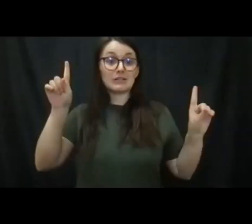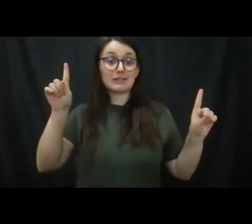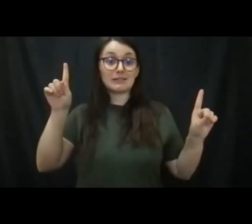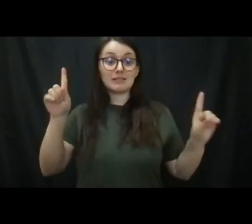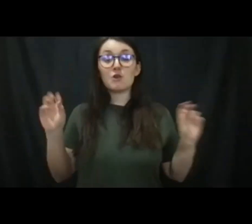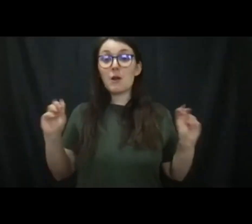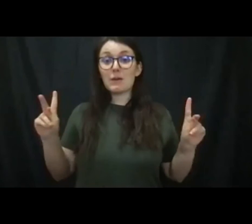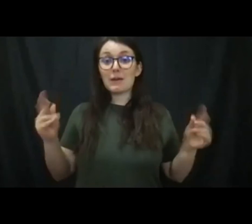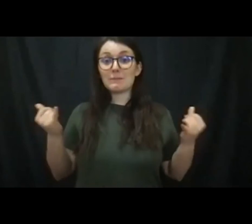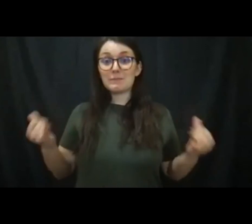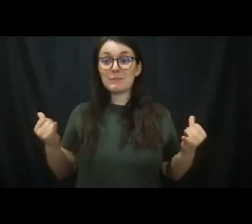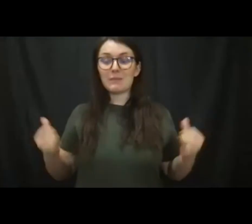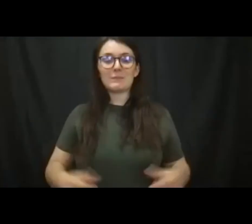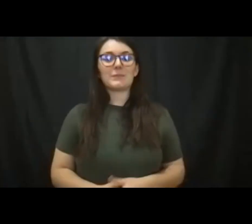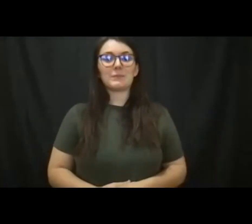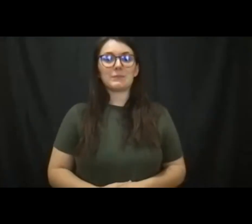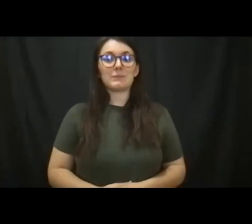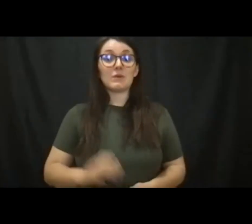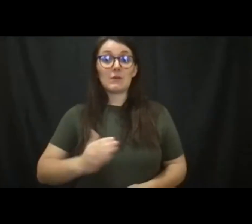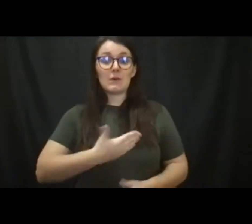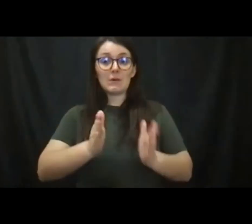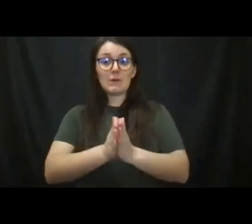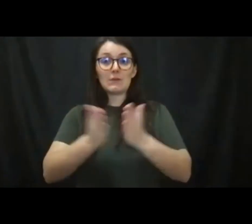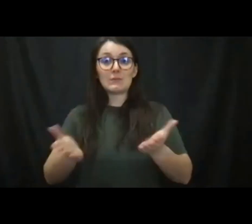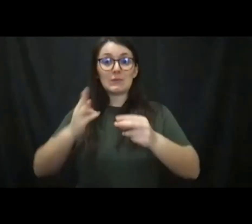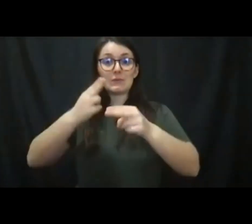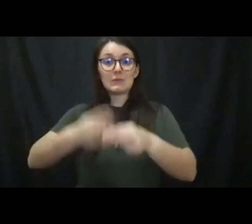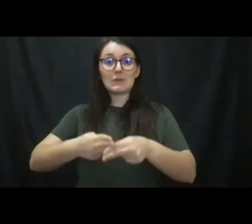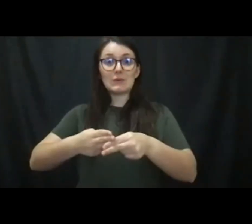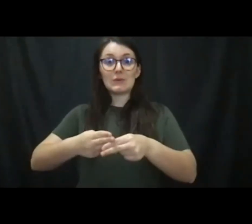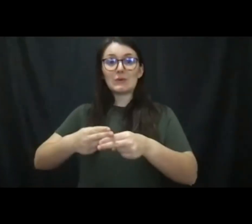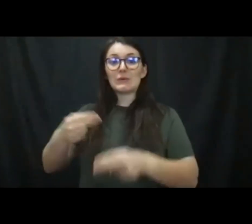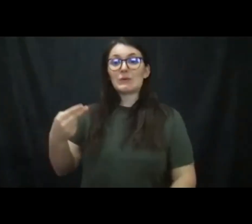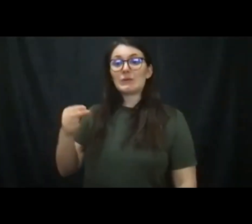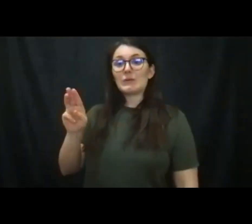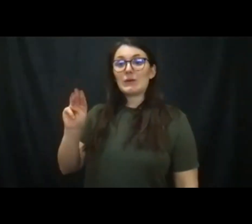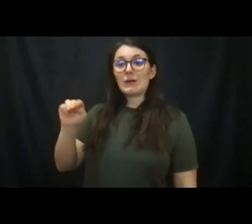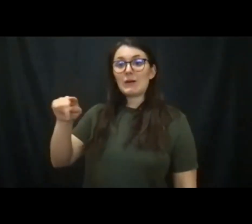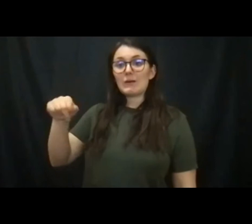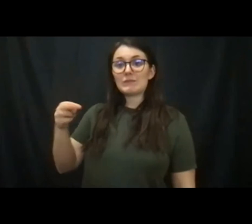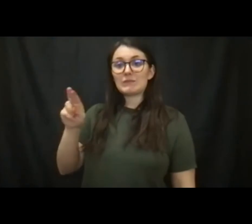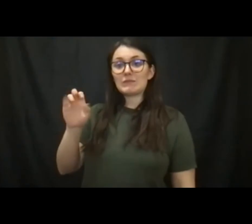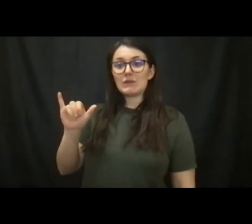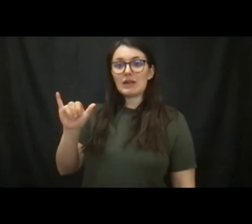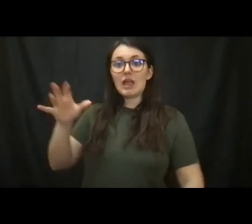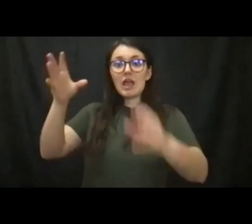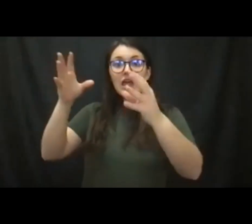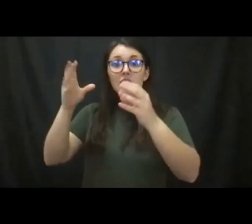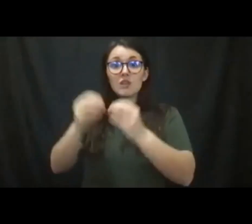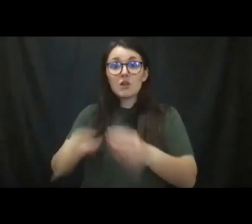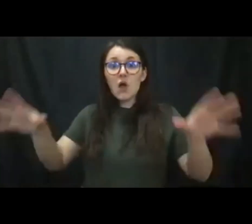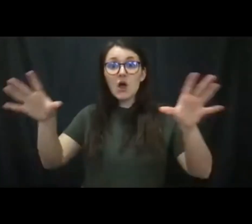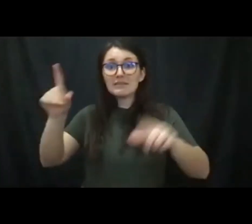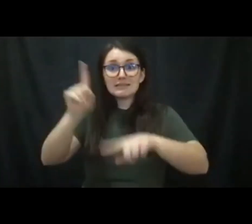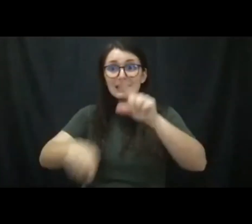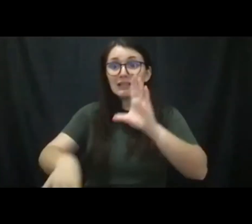There we go. All right, so our book this week is called Humphrey, the Lost Whale. And this is a true story, my friends.